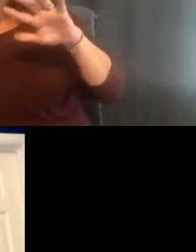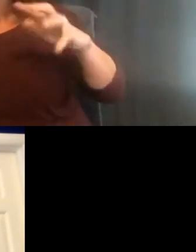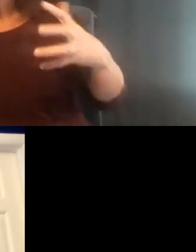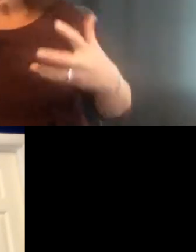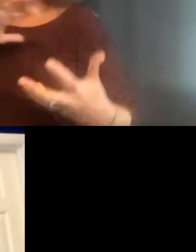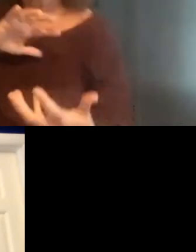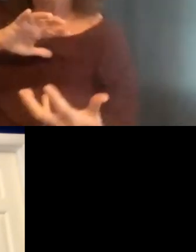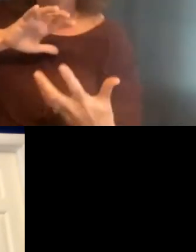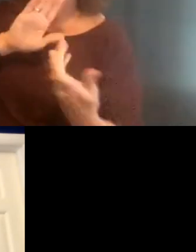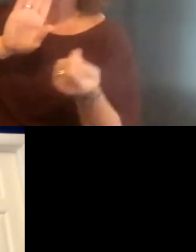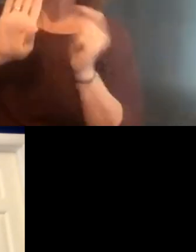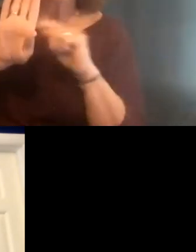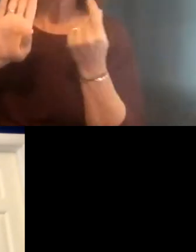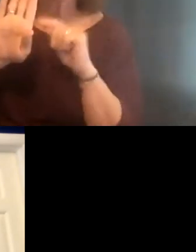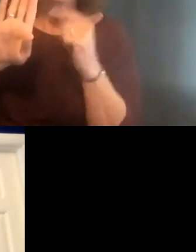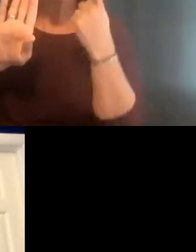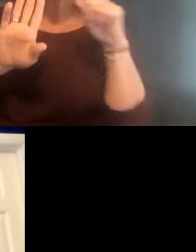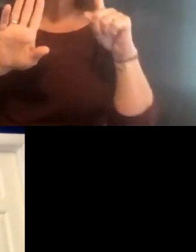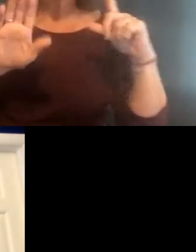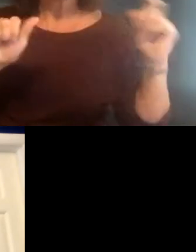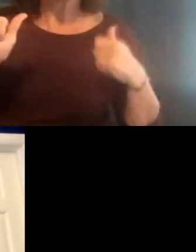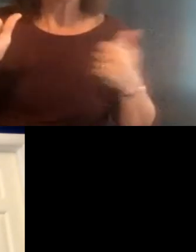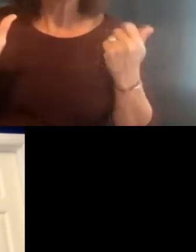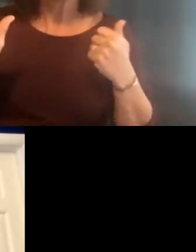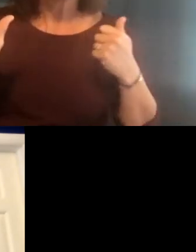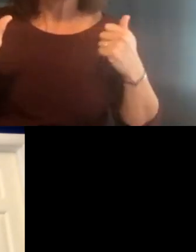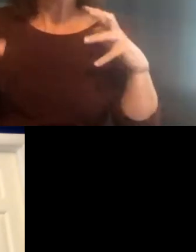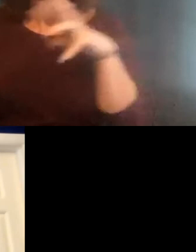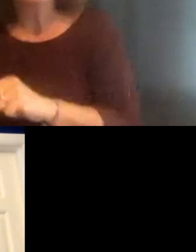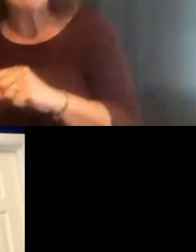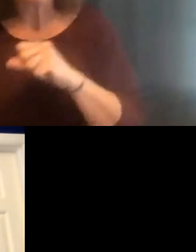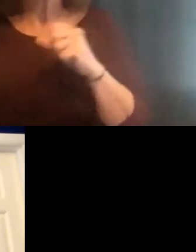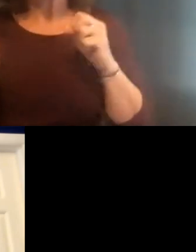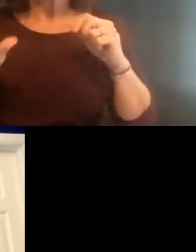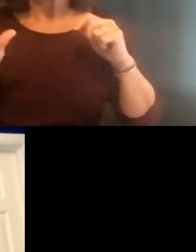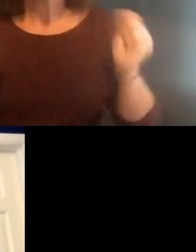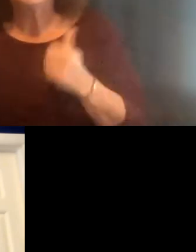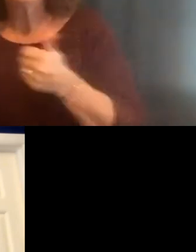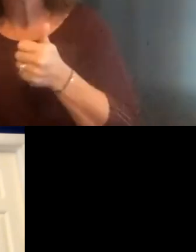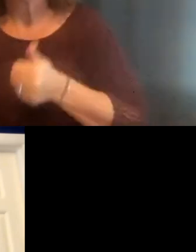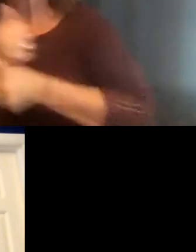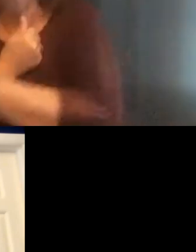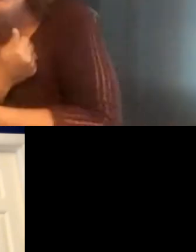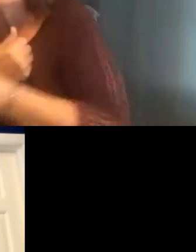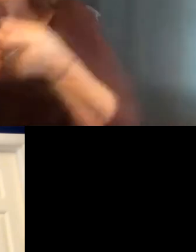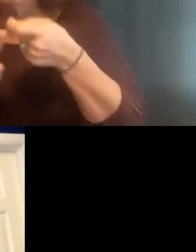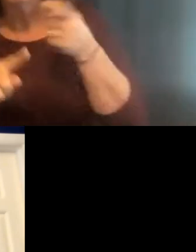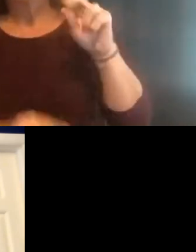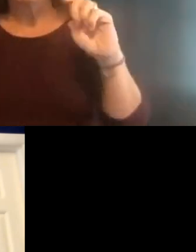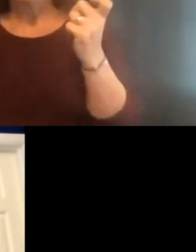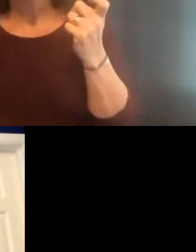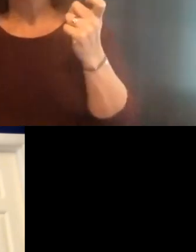for being attacked or being just being chased or being threatened by her ex-husband.